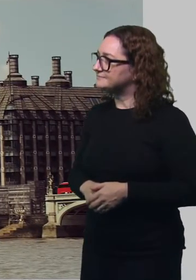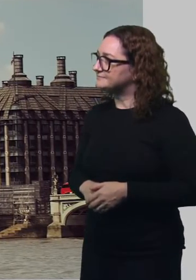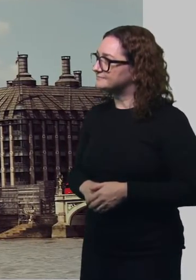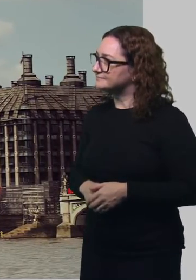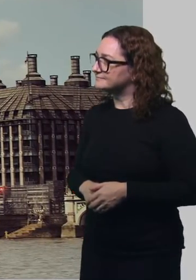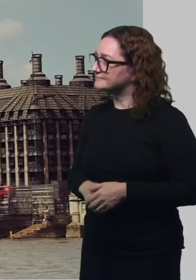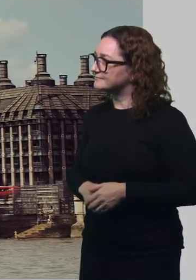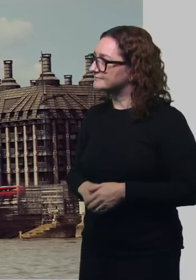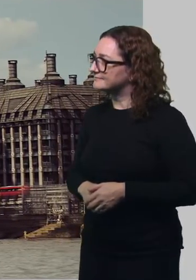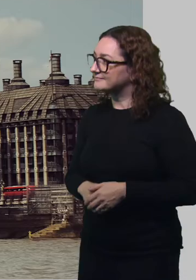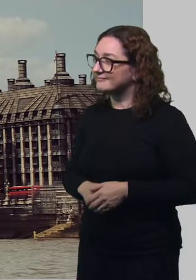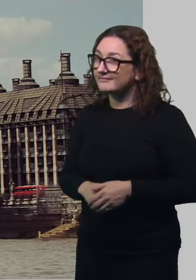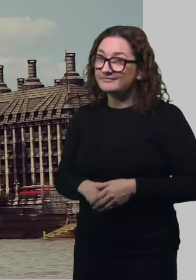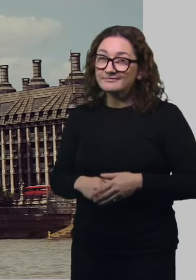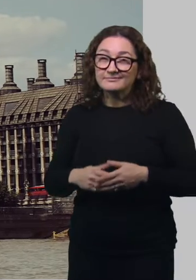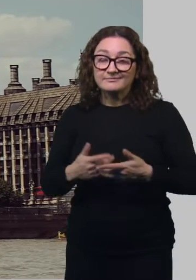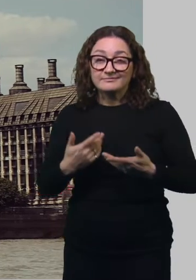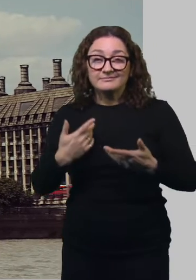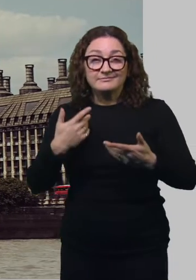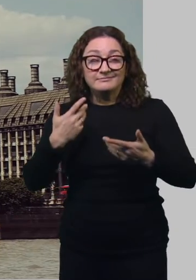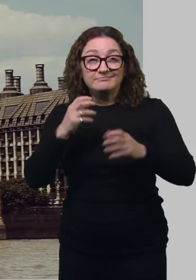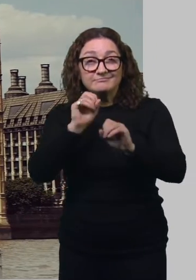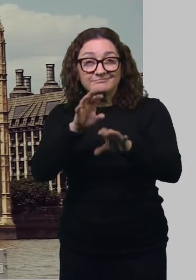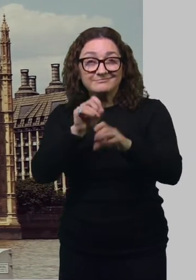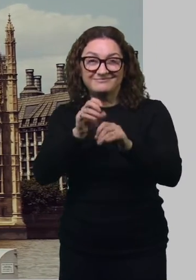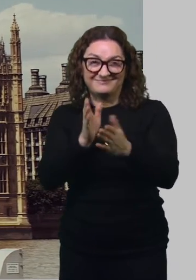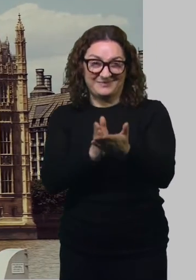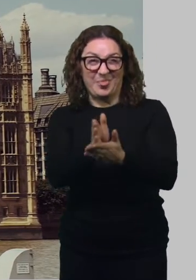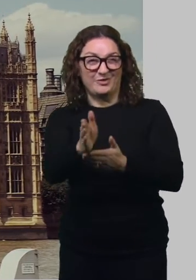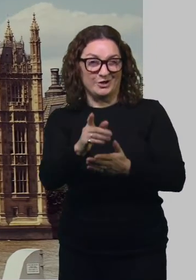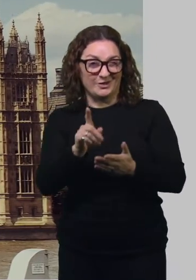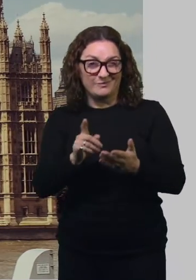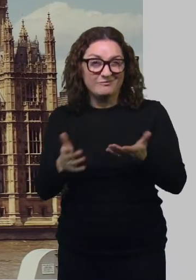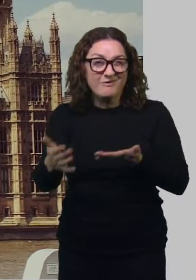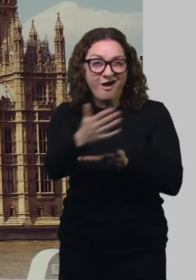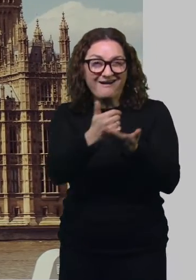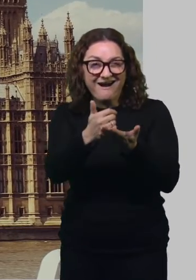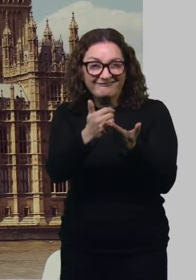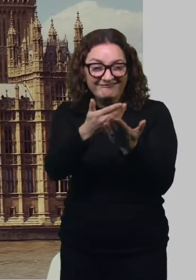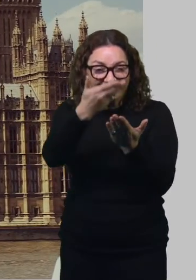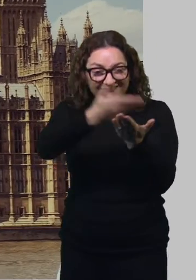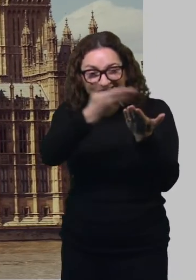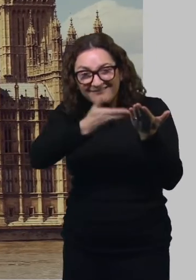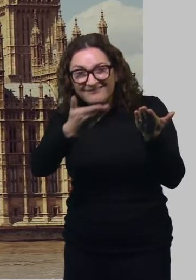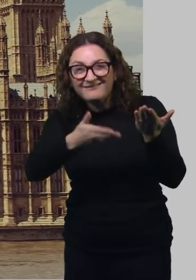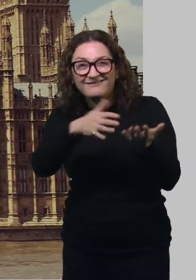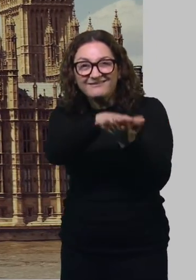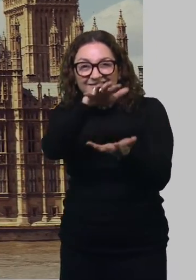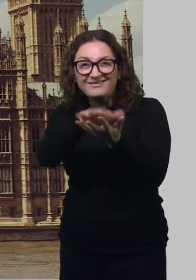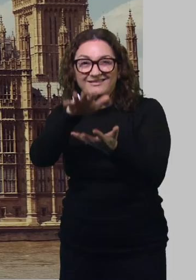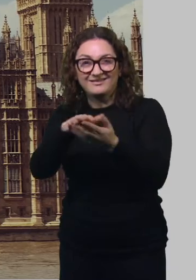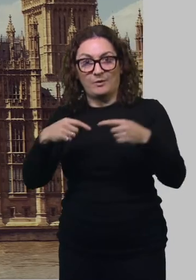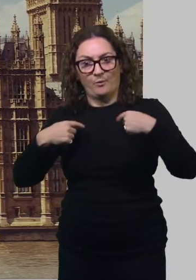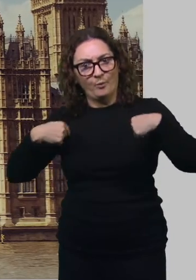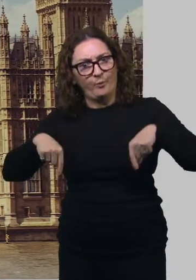The story of Parliament is told through its archives, and we act as custodians of the archives on behalf of the British people. The records